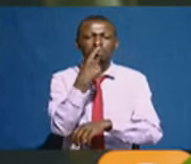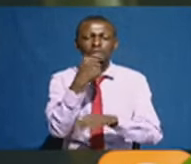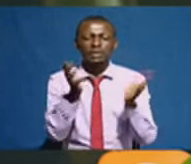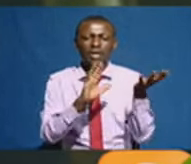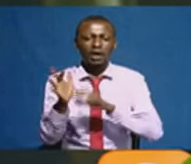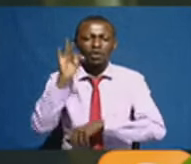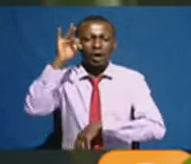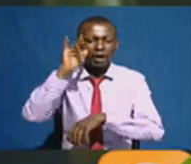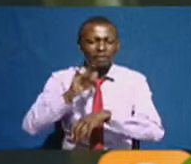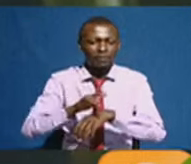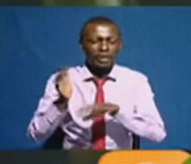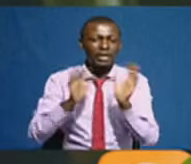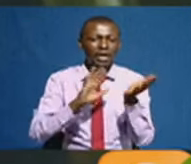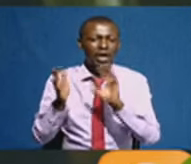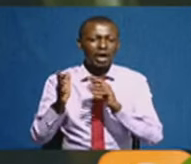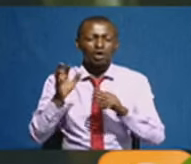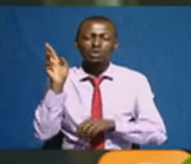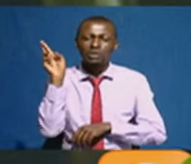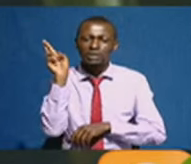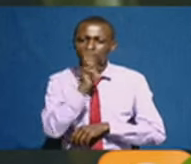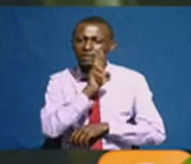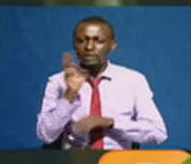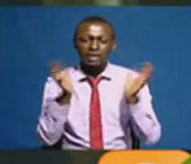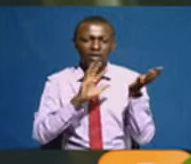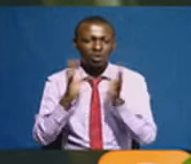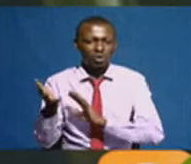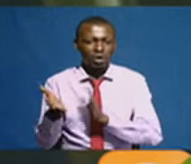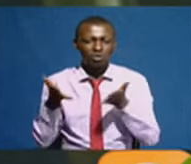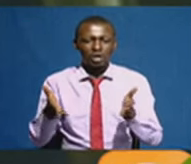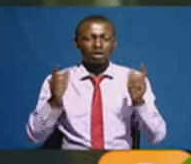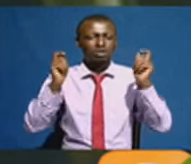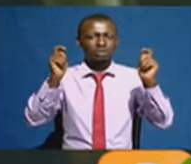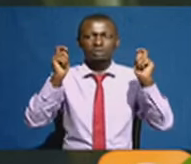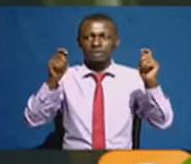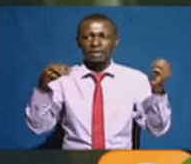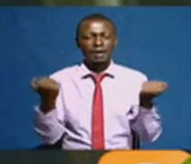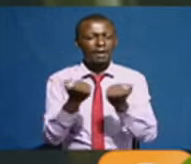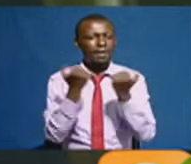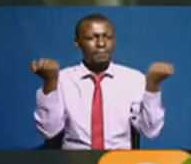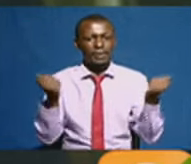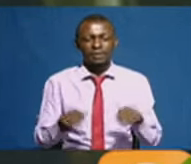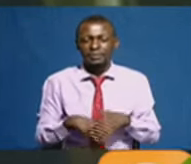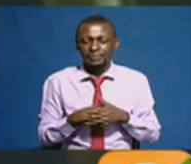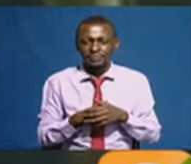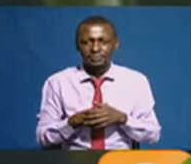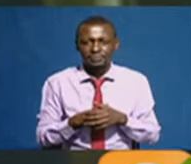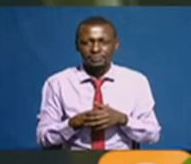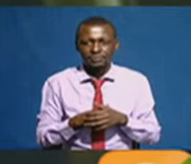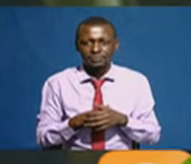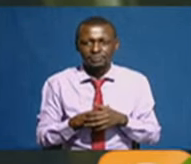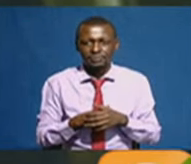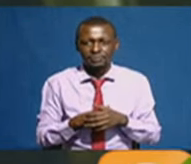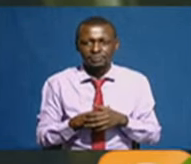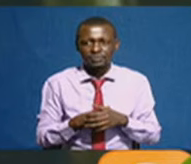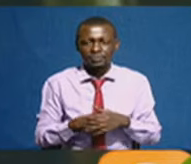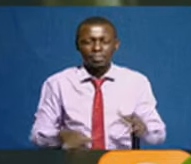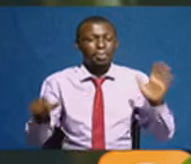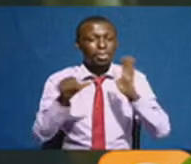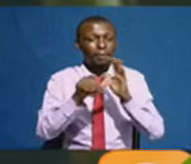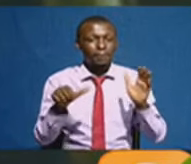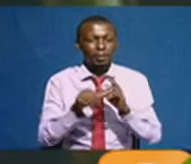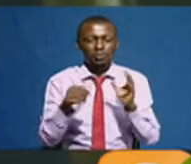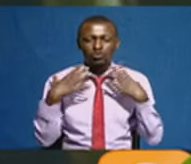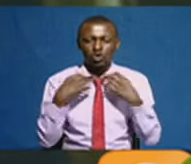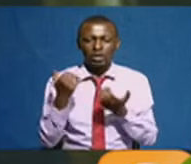dangers. That pharmacist is on strike. So this is, I mean, it's tolling of the health sector.